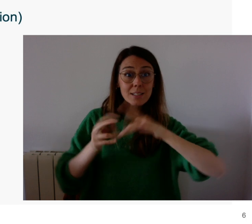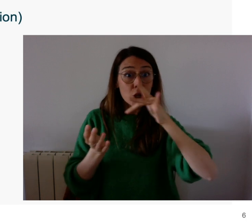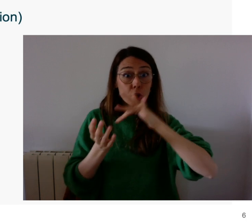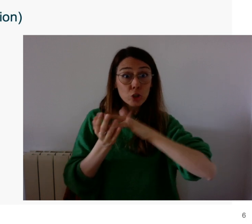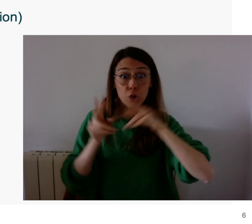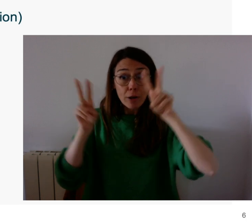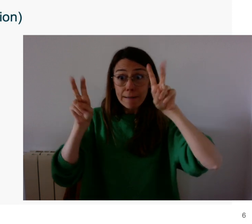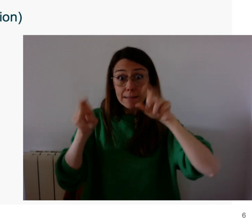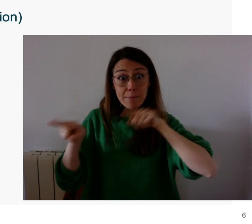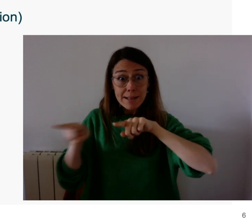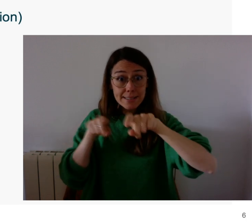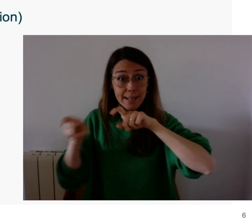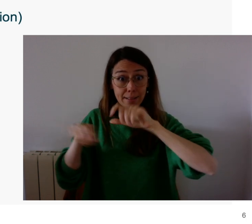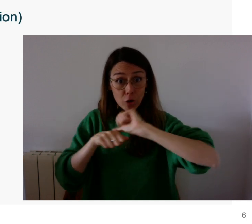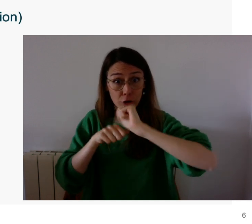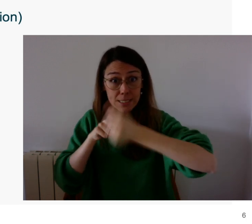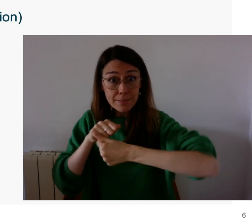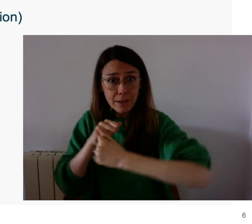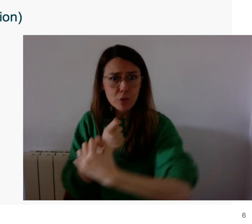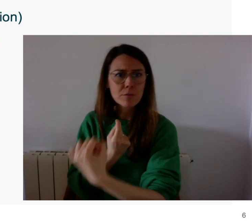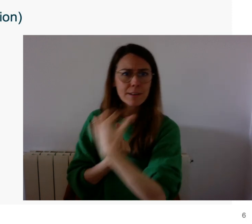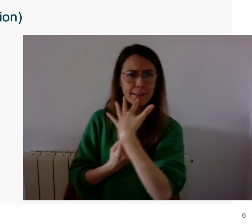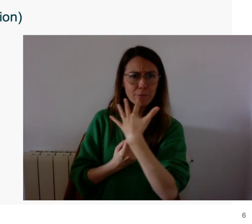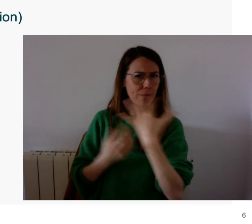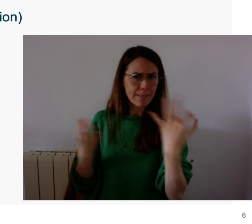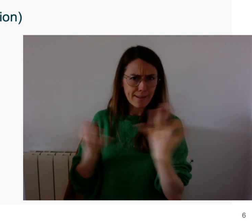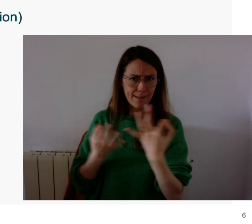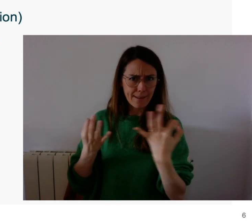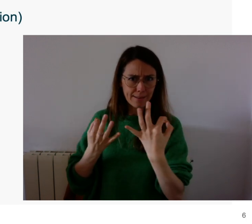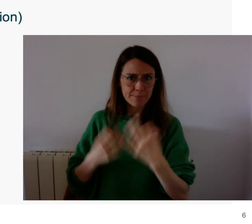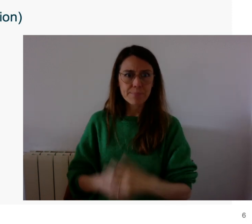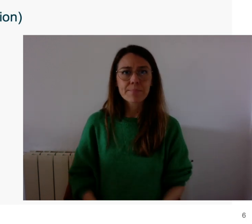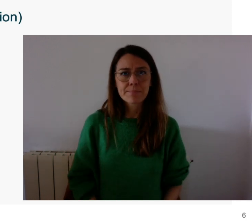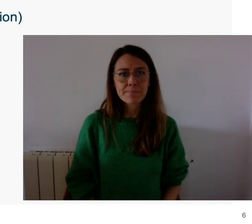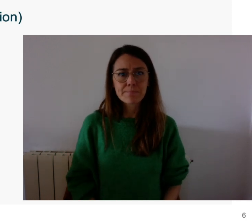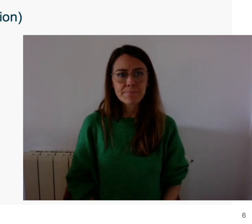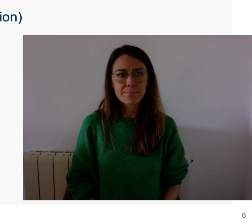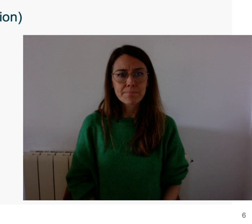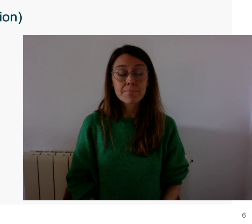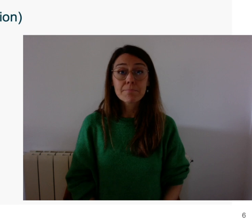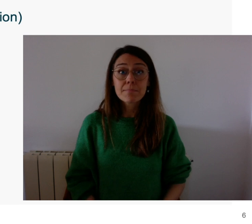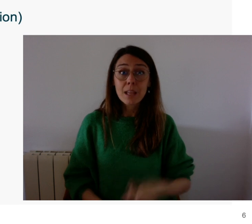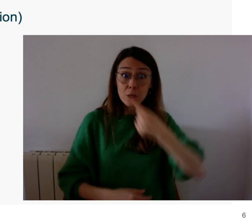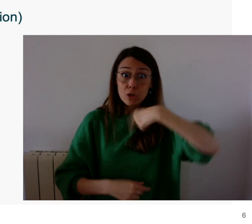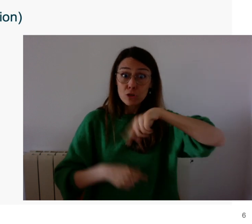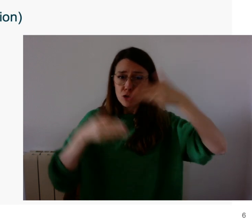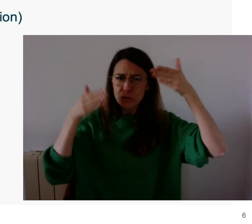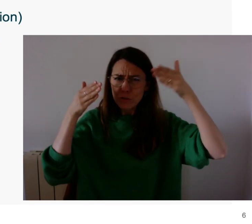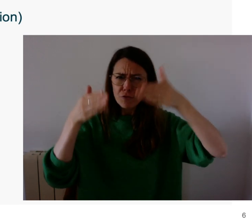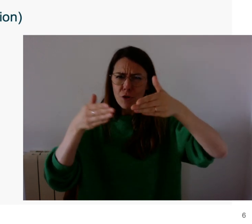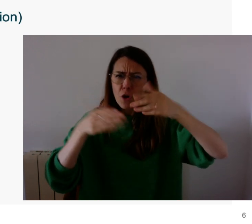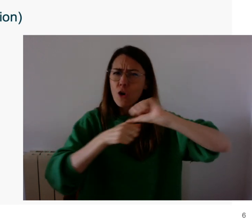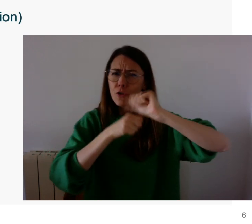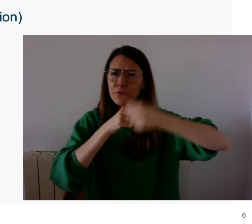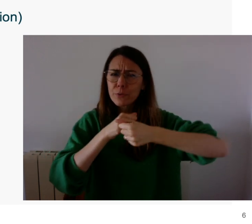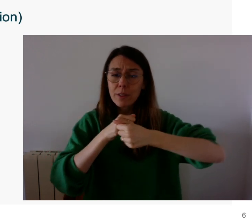constructions in Catalan Sign Language. And we're only going to focus on the study of the one and the two